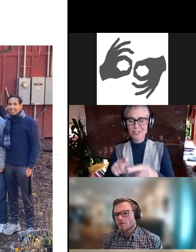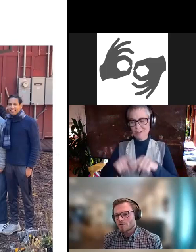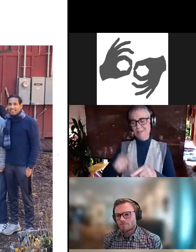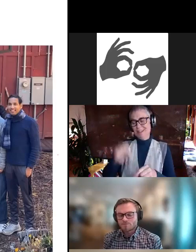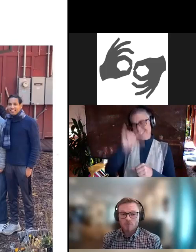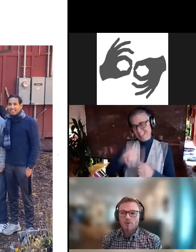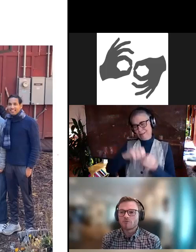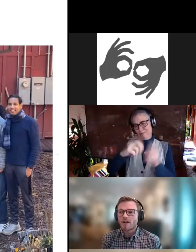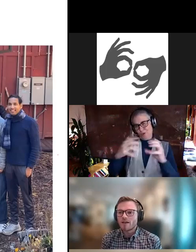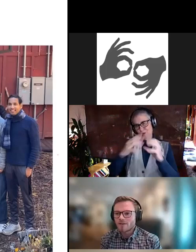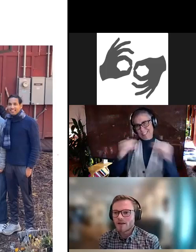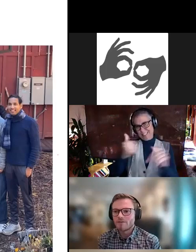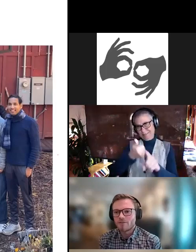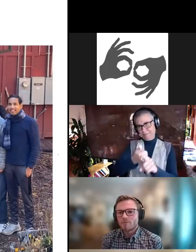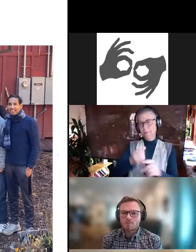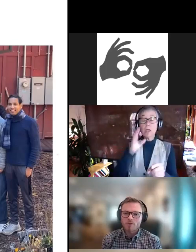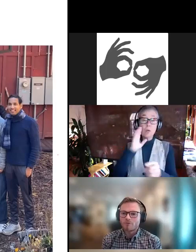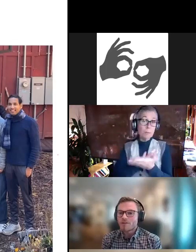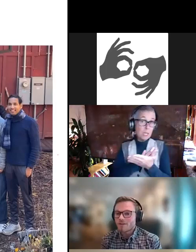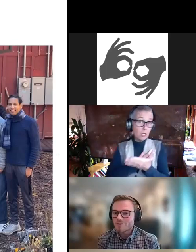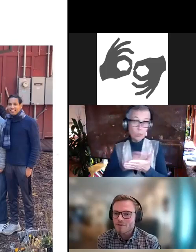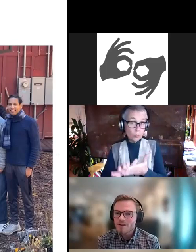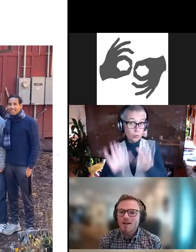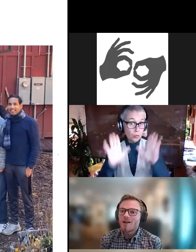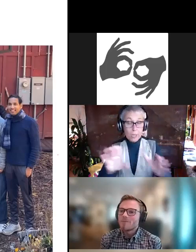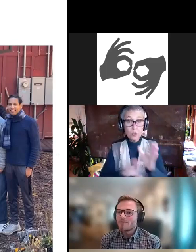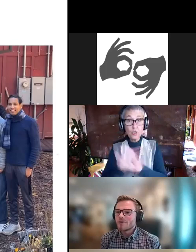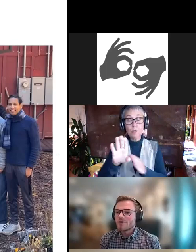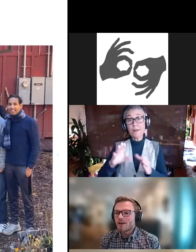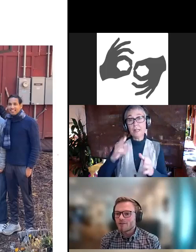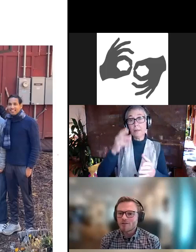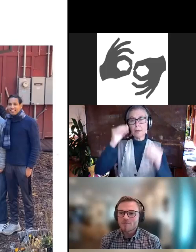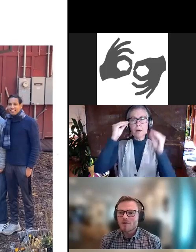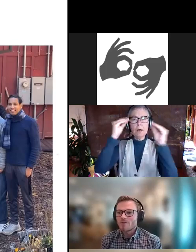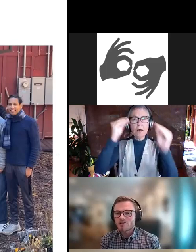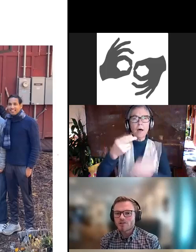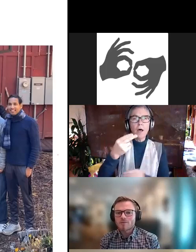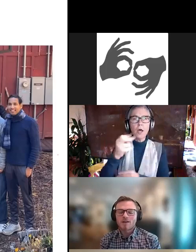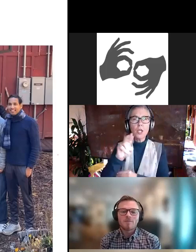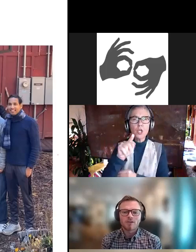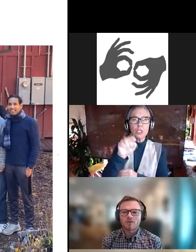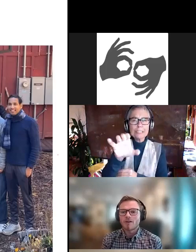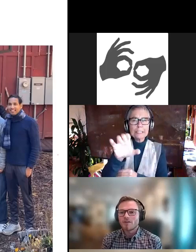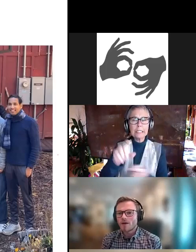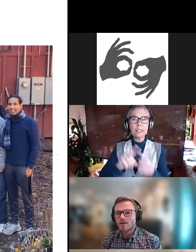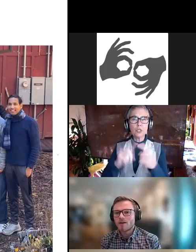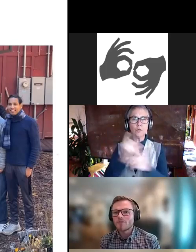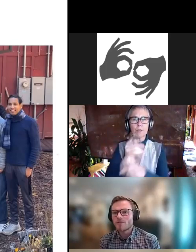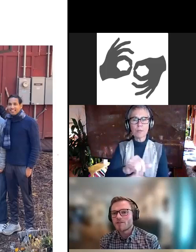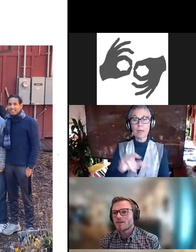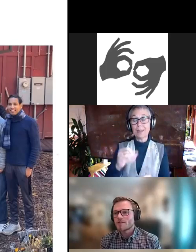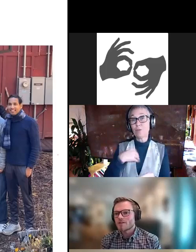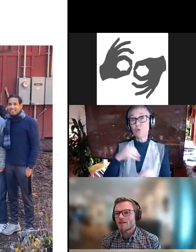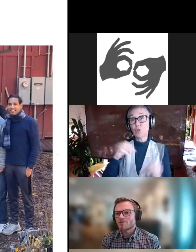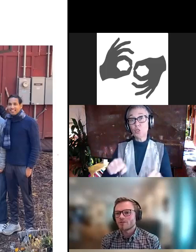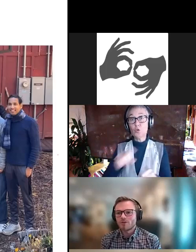protein system. It would be great to kind of develop heuristics to figure that out. You could also maybe imagine some kind of meta learning if you had enough of these